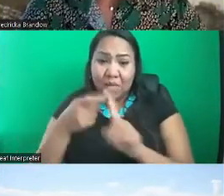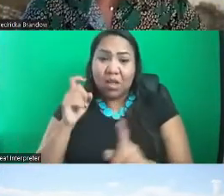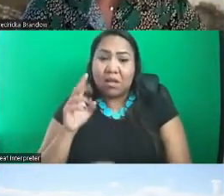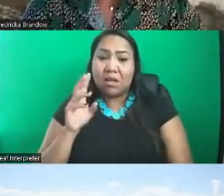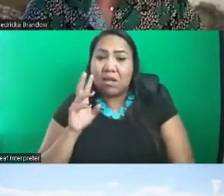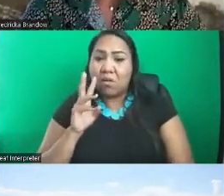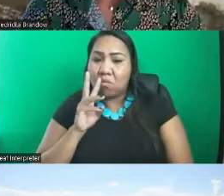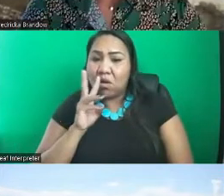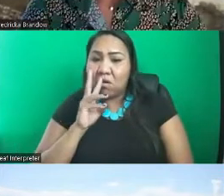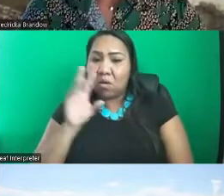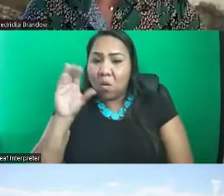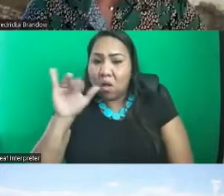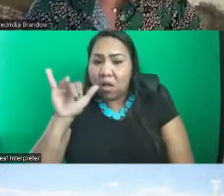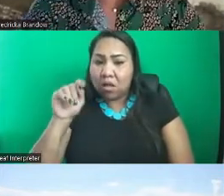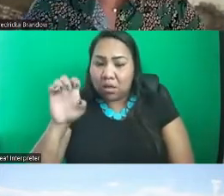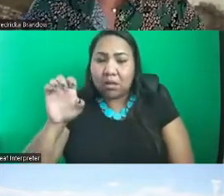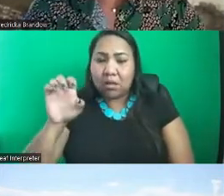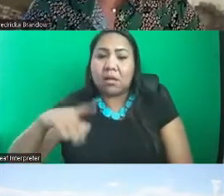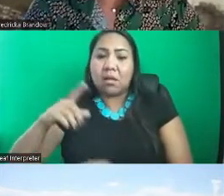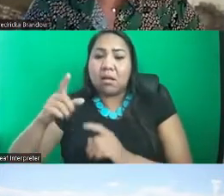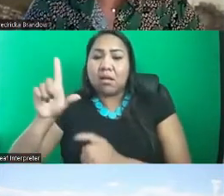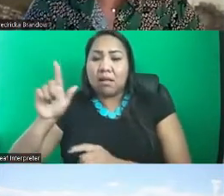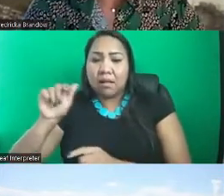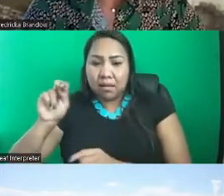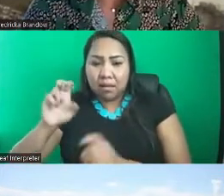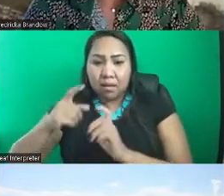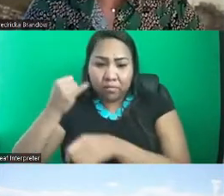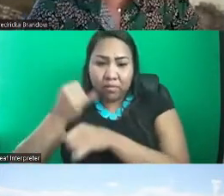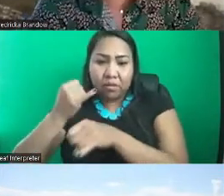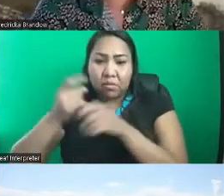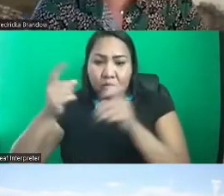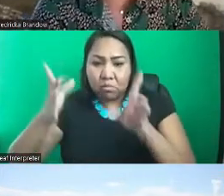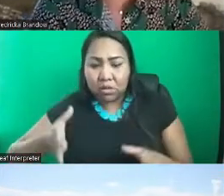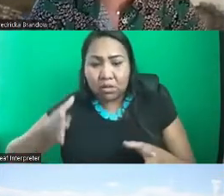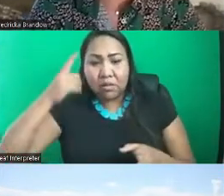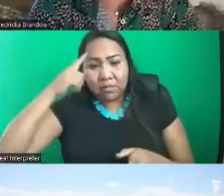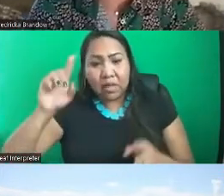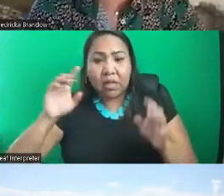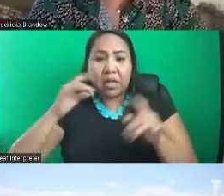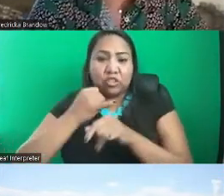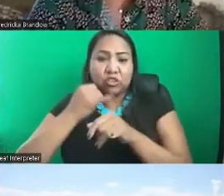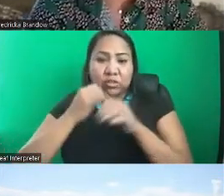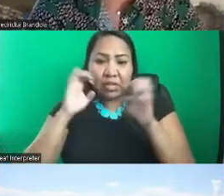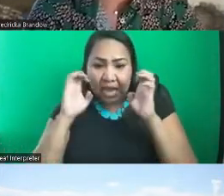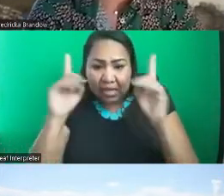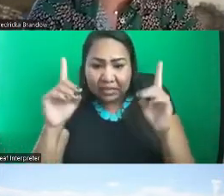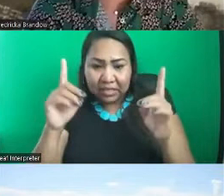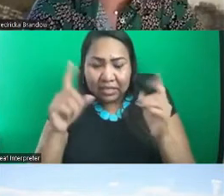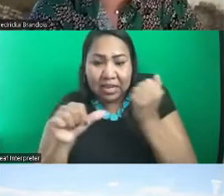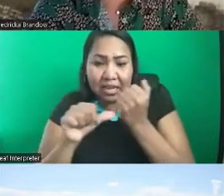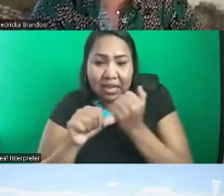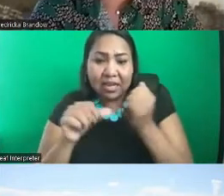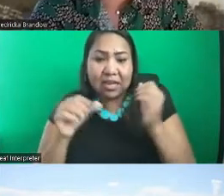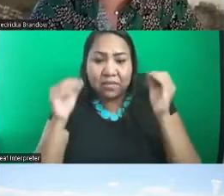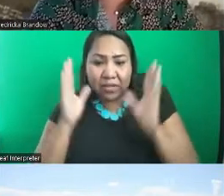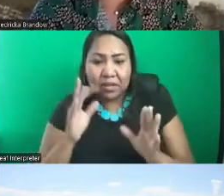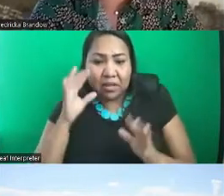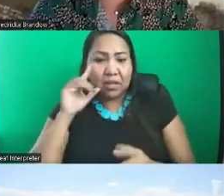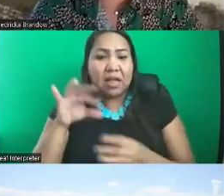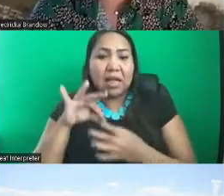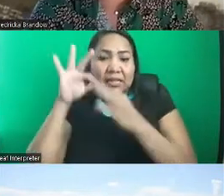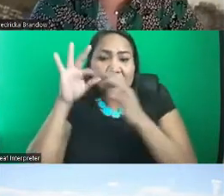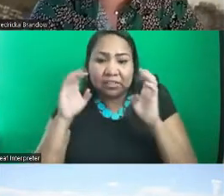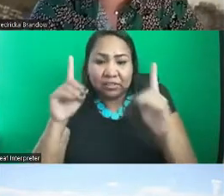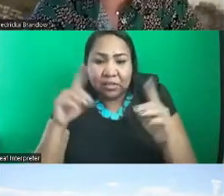at the Institute for Native Serving Educators and assistant professor of special education at Northern Arizona